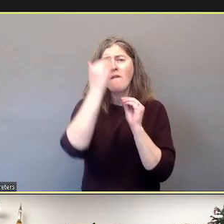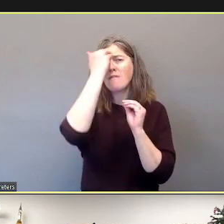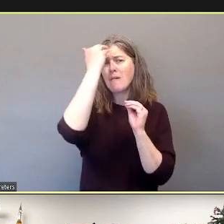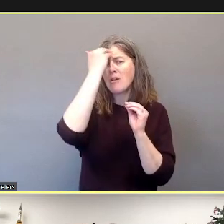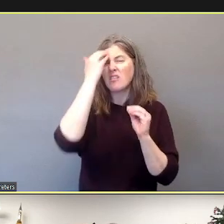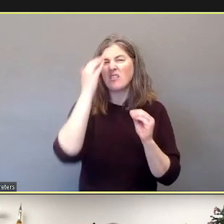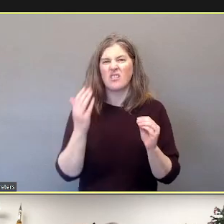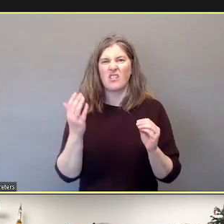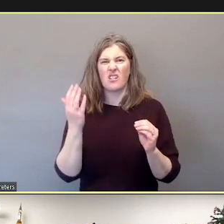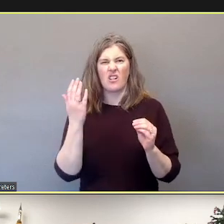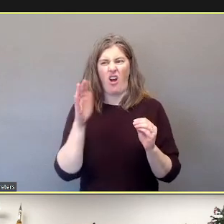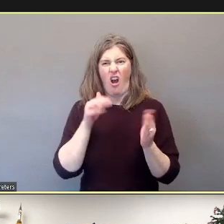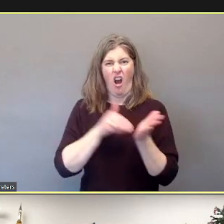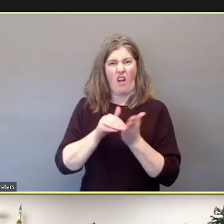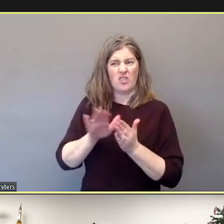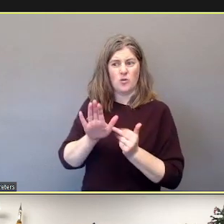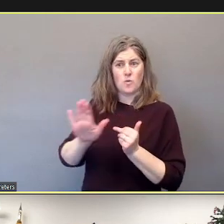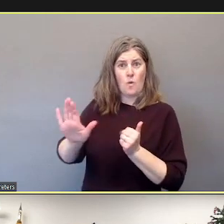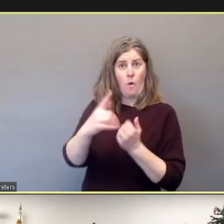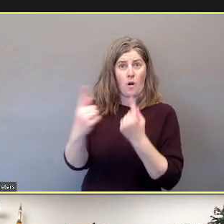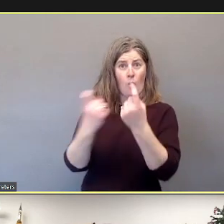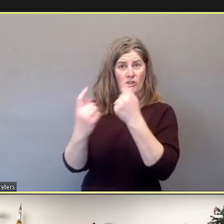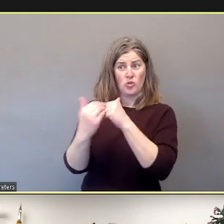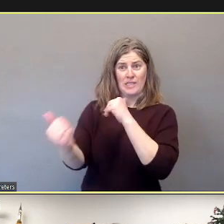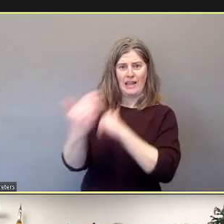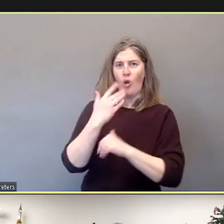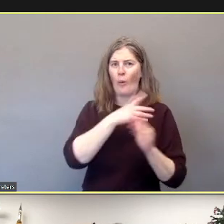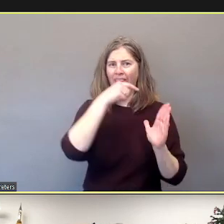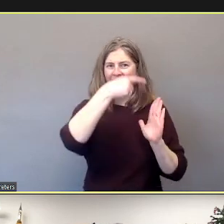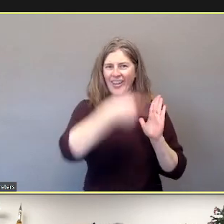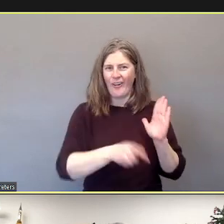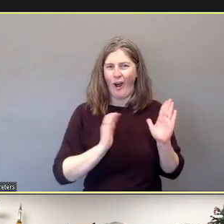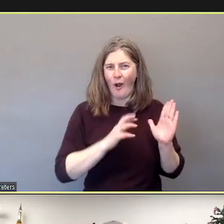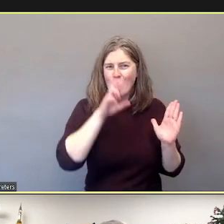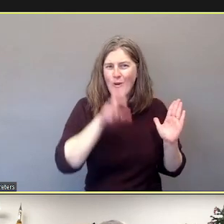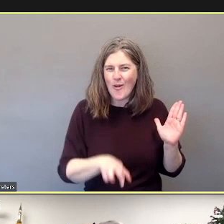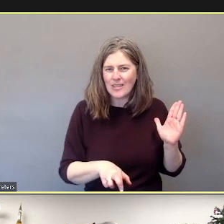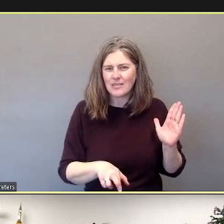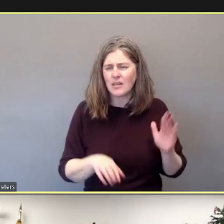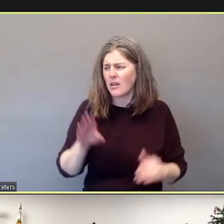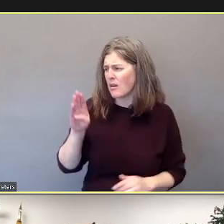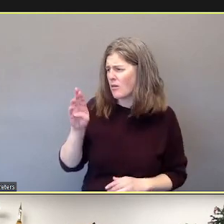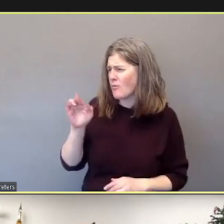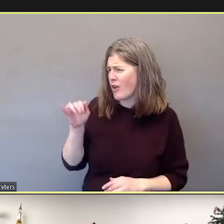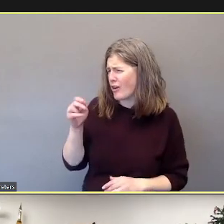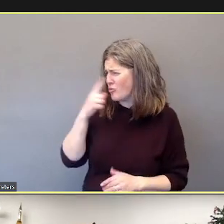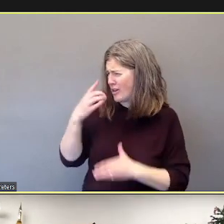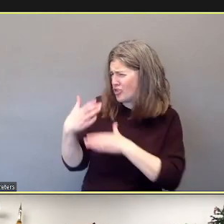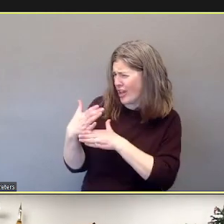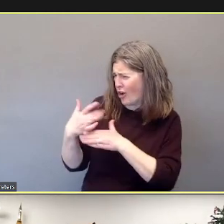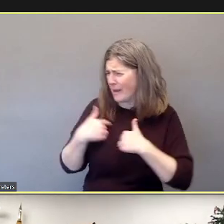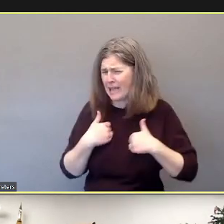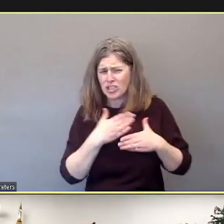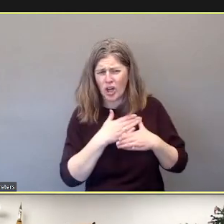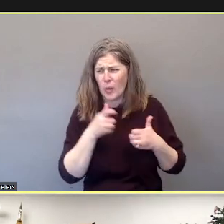a lot of the questions you send in are in the epi reports. And Brianna, are you going to share your screen on this one, or am